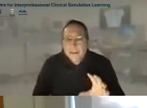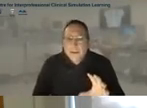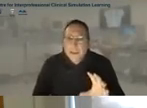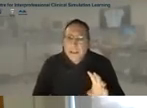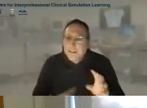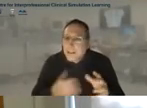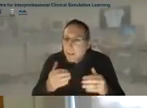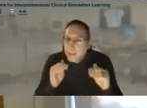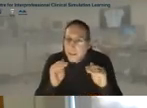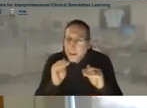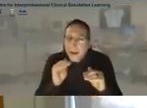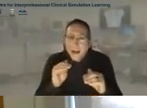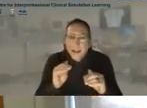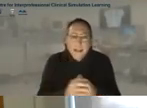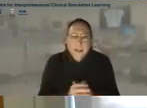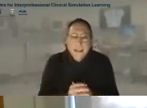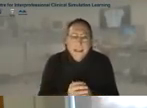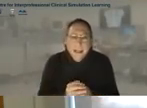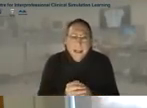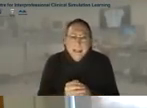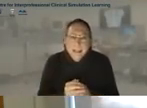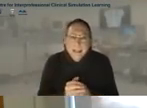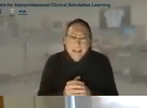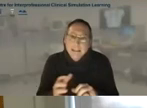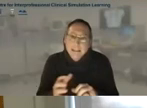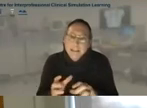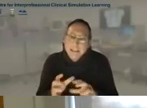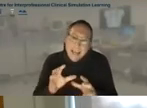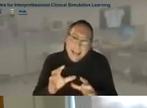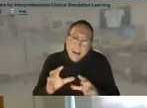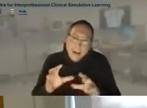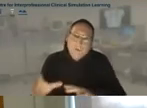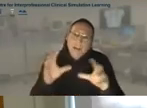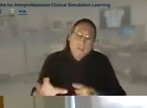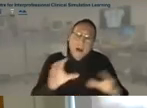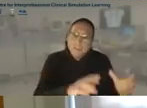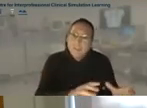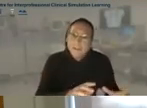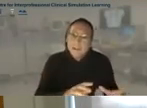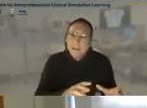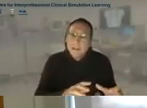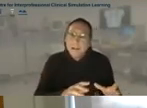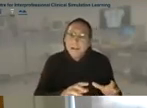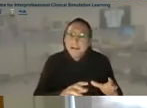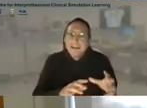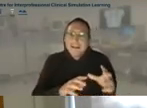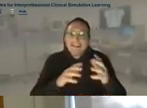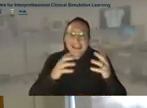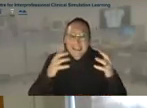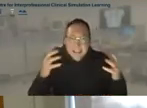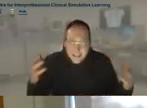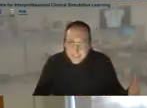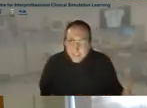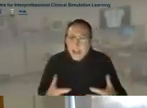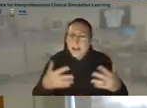this definition, just a couple of things I want to highlight, right? This doesn't say, oh, find the problems and fix it. It